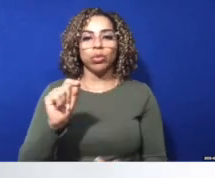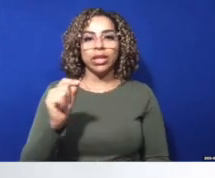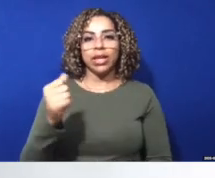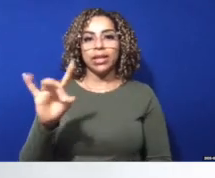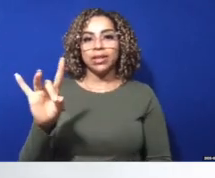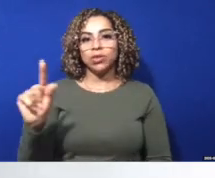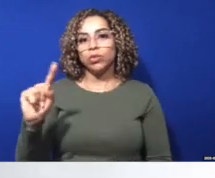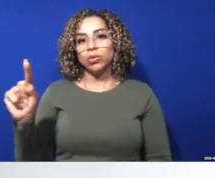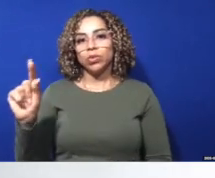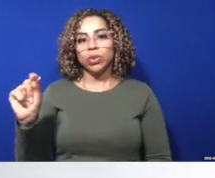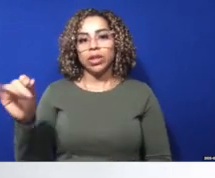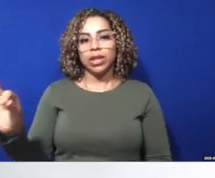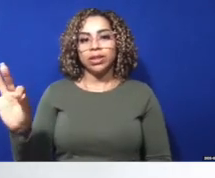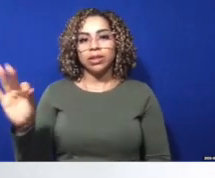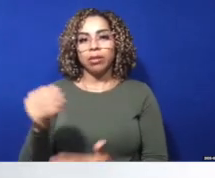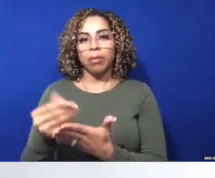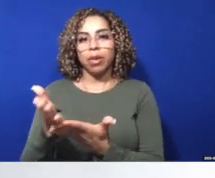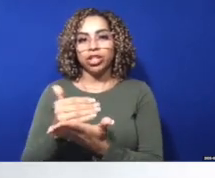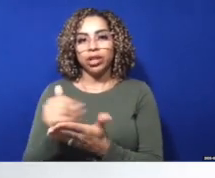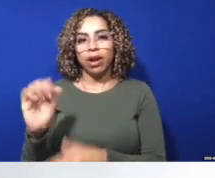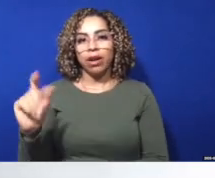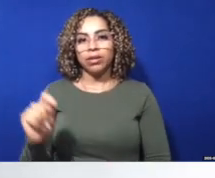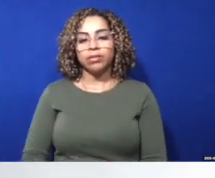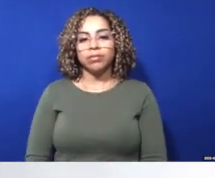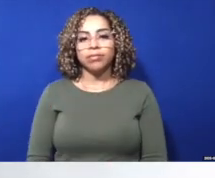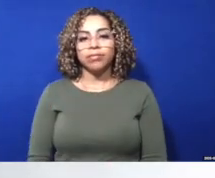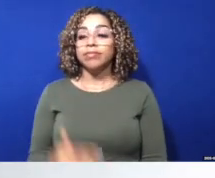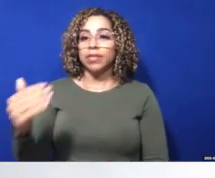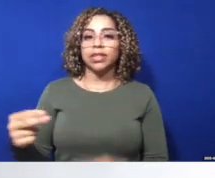So next I'll provide, next slide, please. Excuse me.